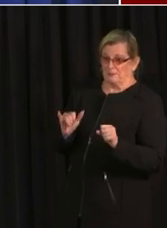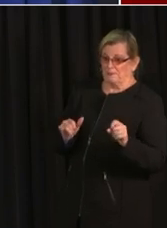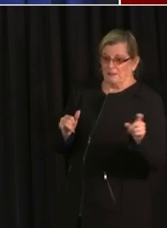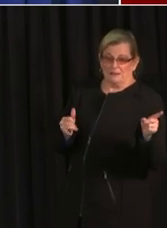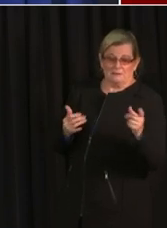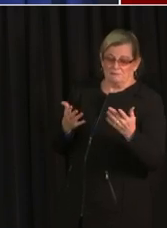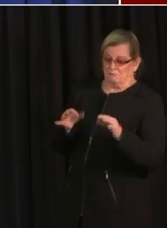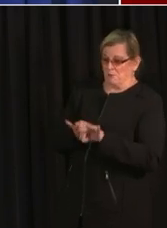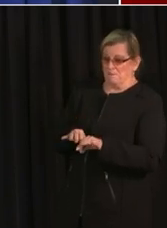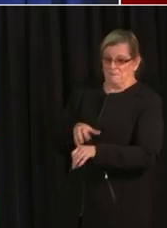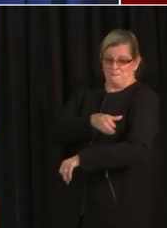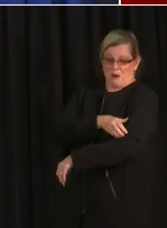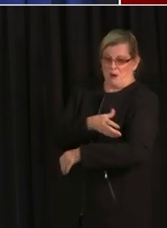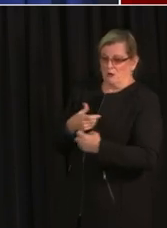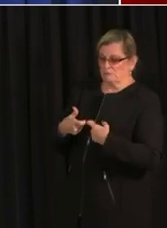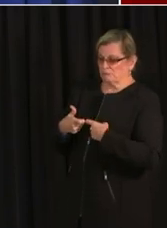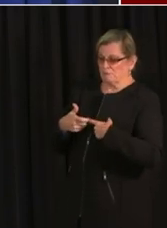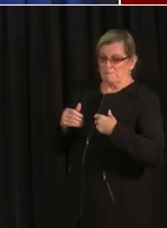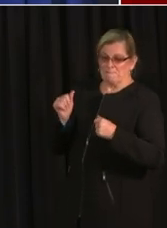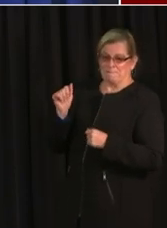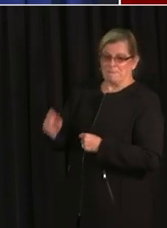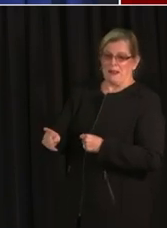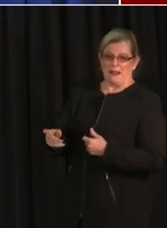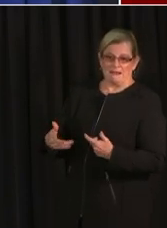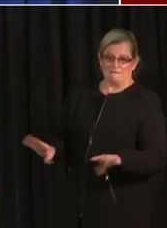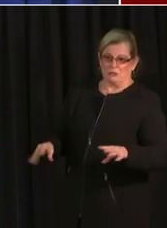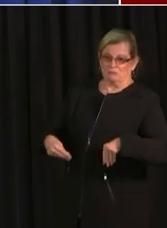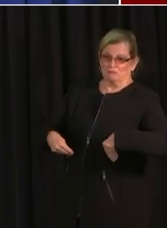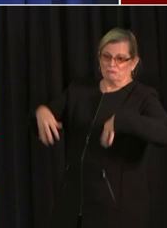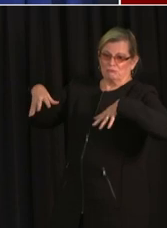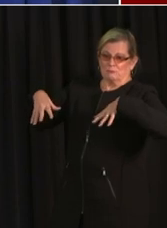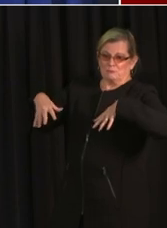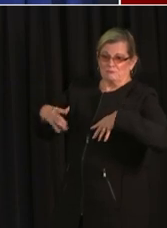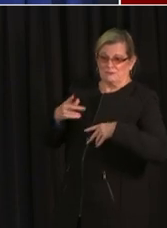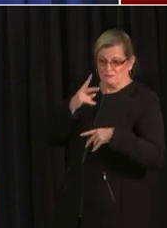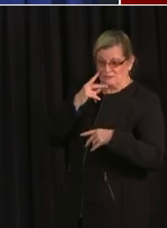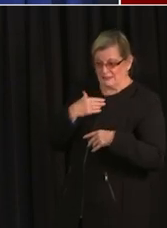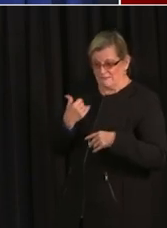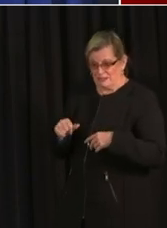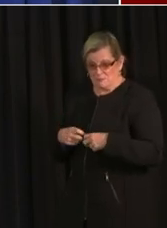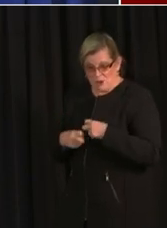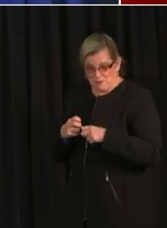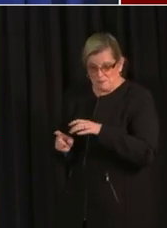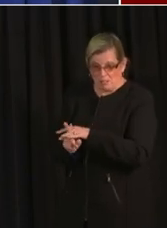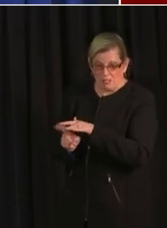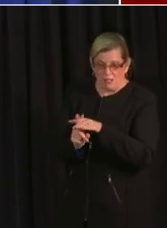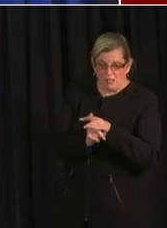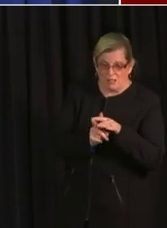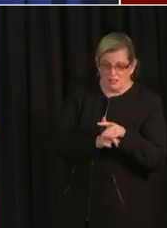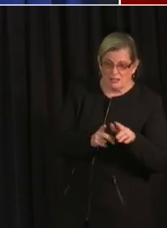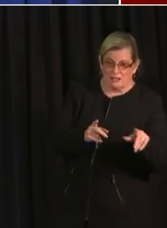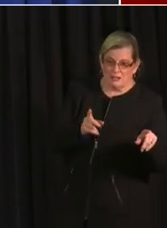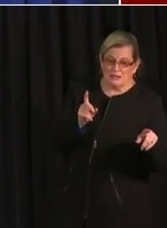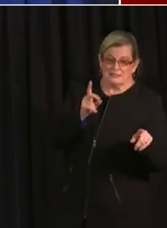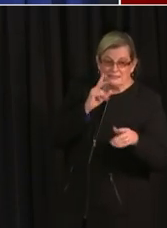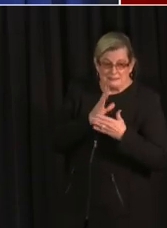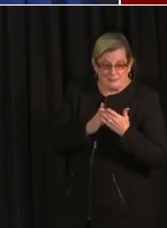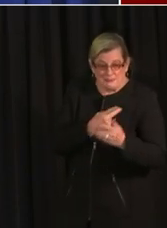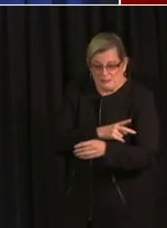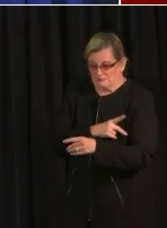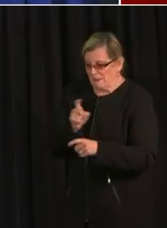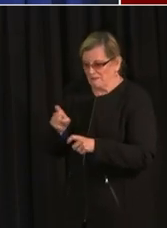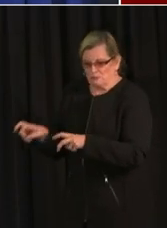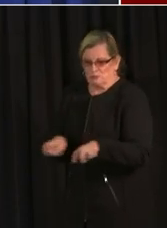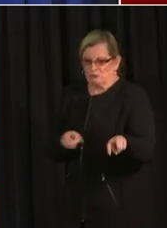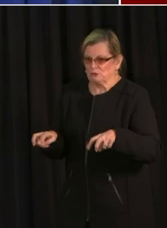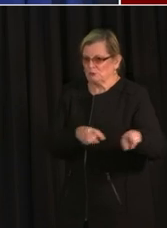Other services are coming back online at the facility to see if additional patients will need to be transferred throughout the day. Can